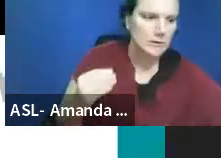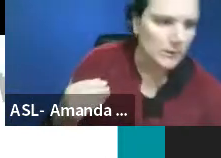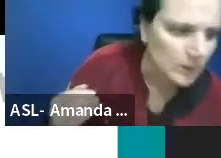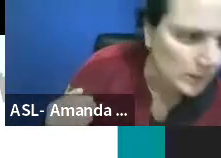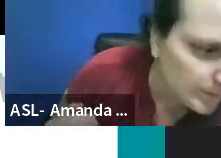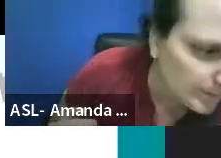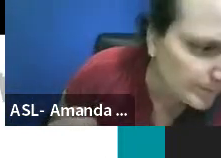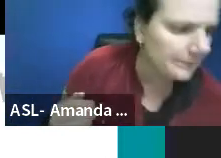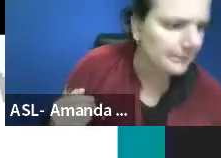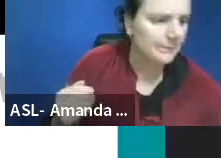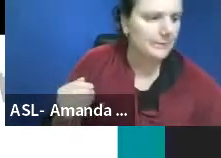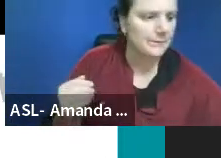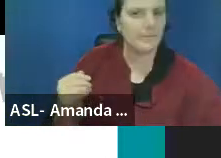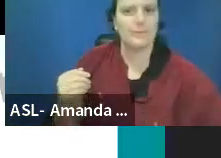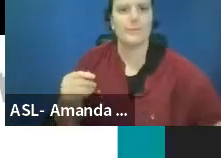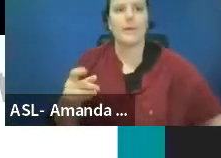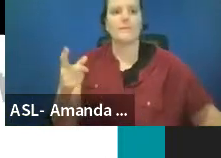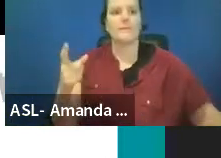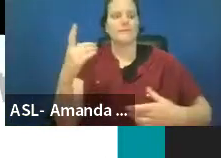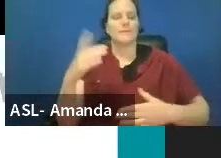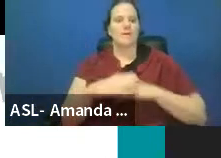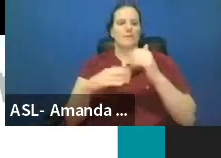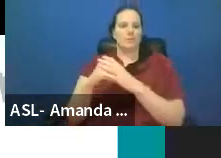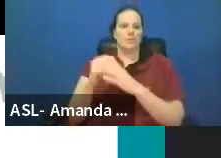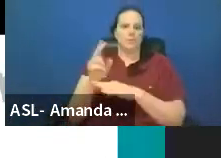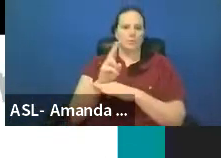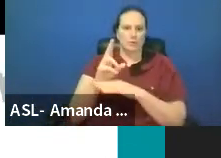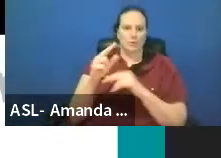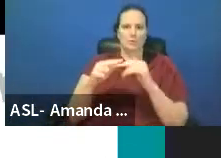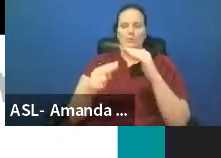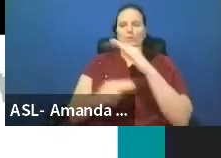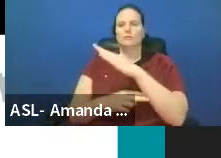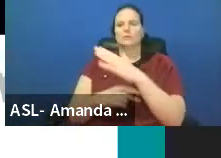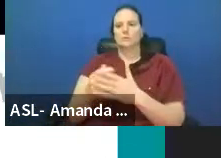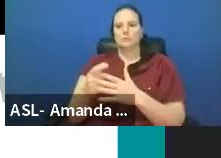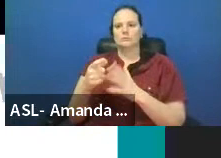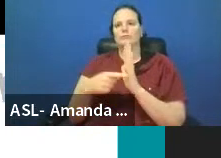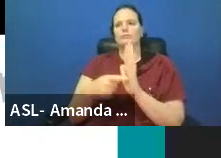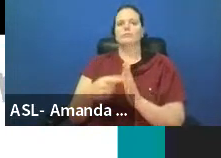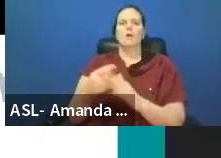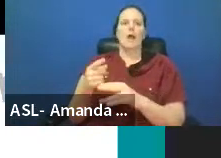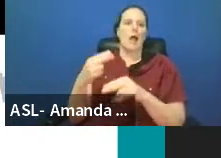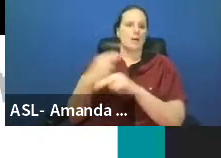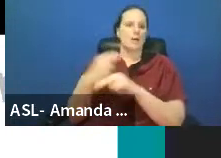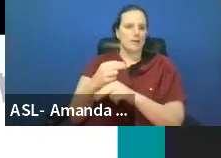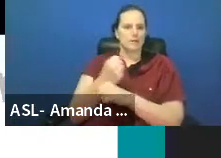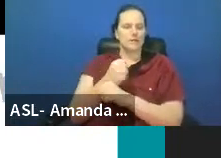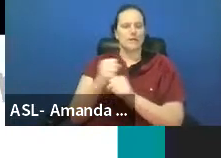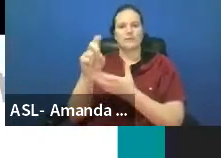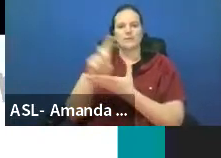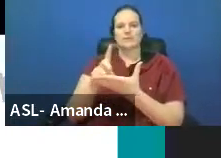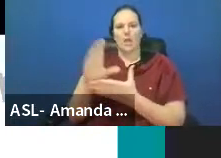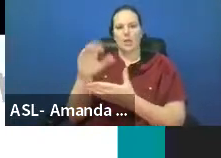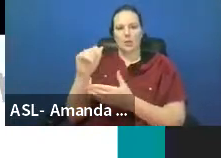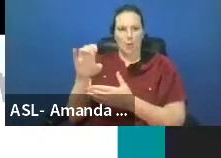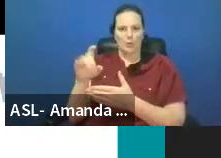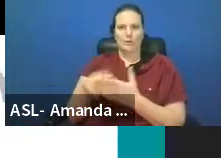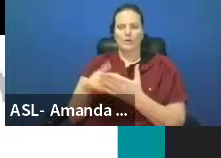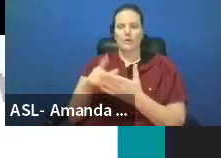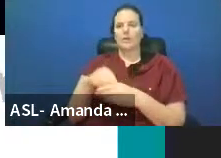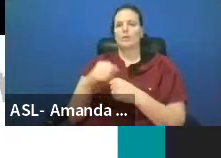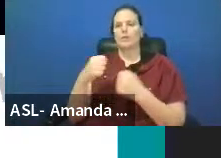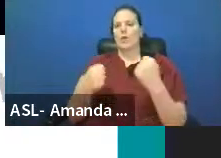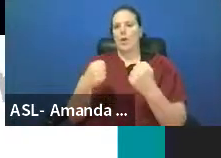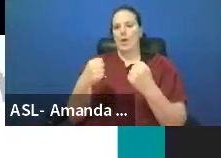the bridge will be largely driven by highway and safety design codes. And for the most part, they're in their car in a